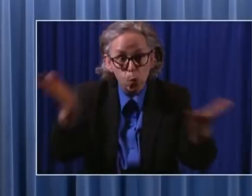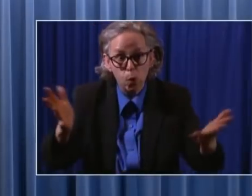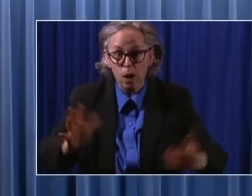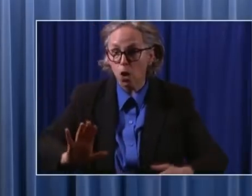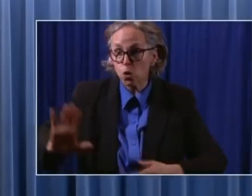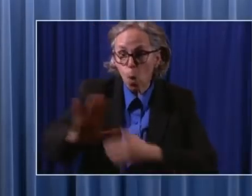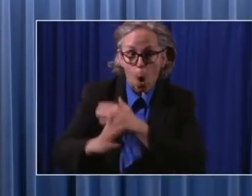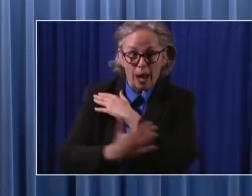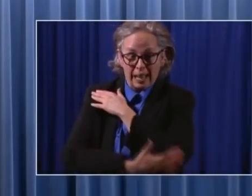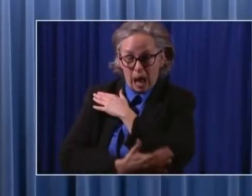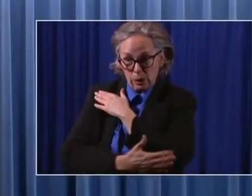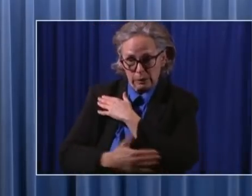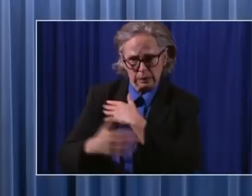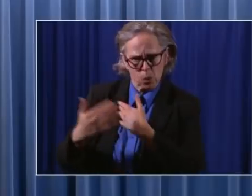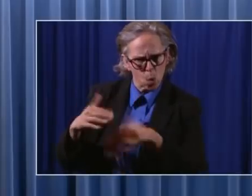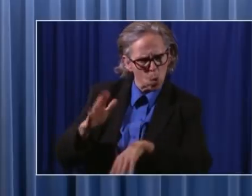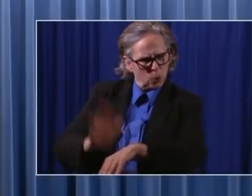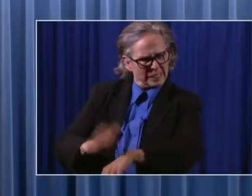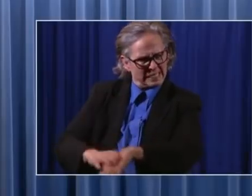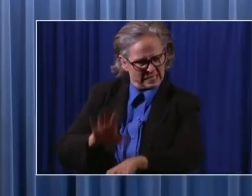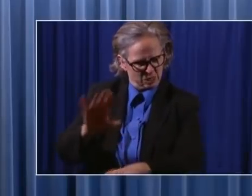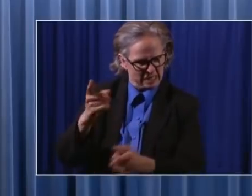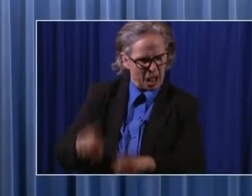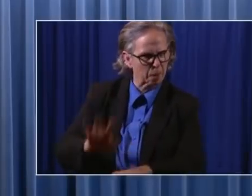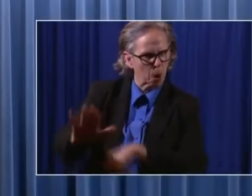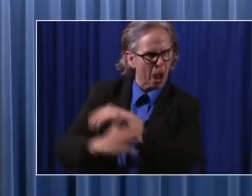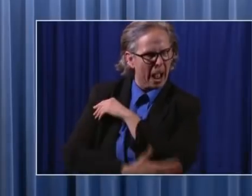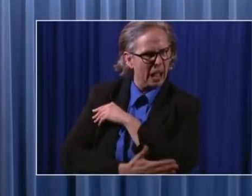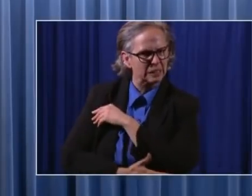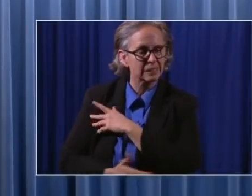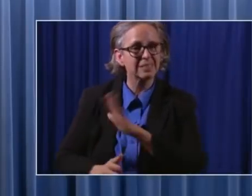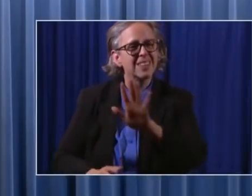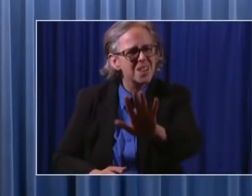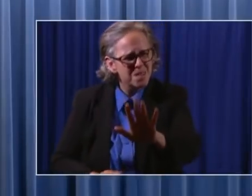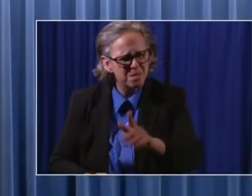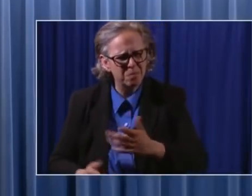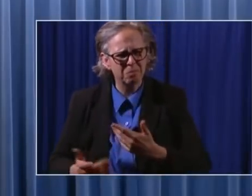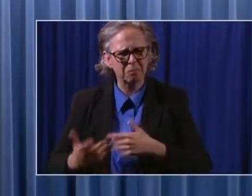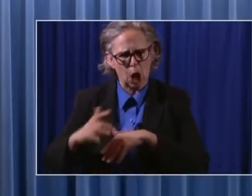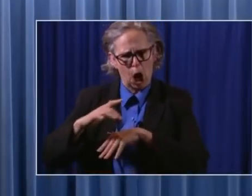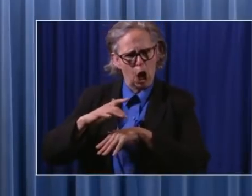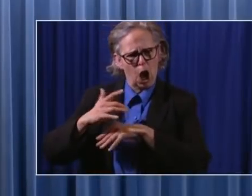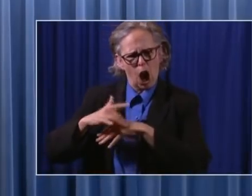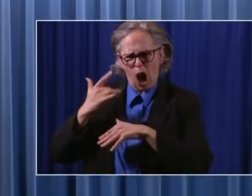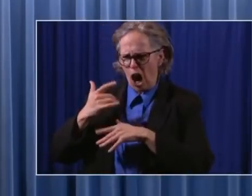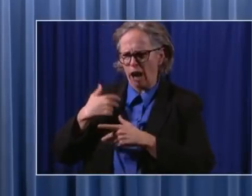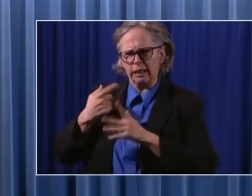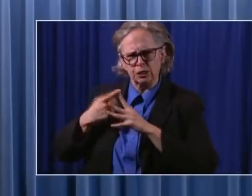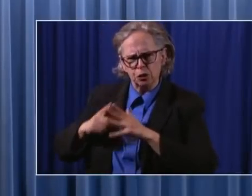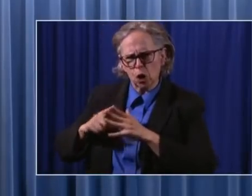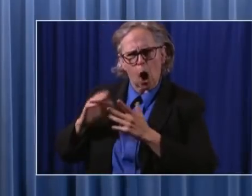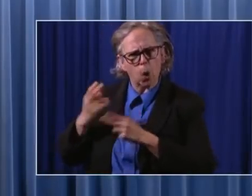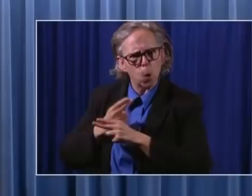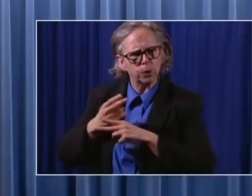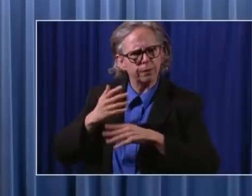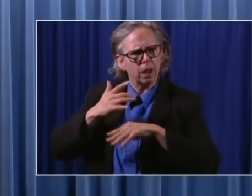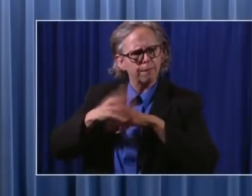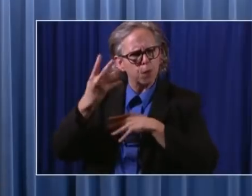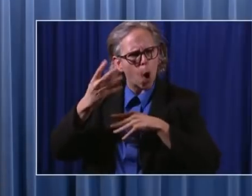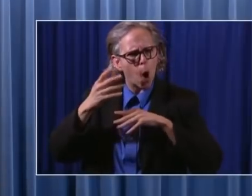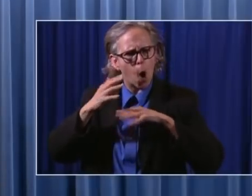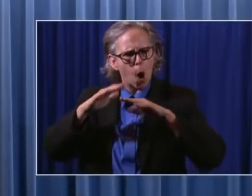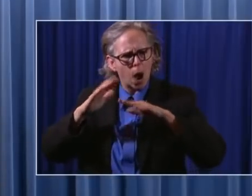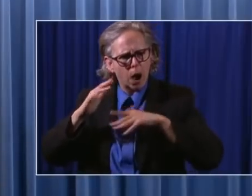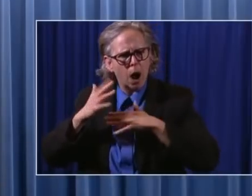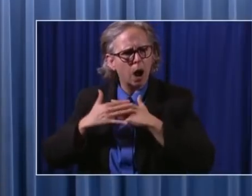situation is. And what we're starting to see is, look, it's early, but what we're starting to see, for example, in Hamilton County, some in